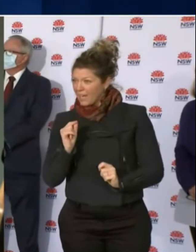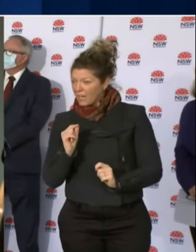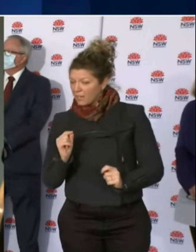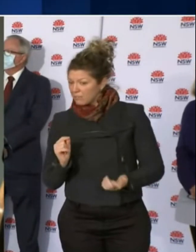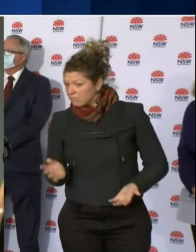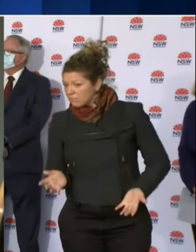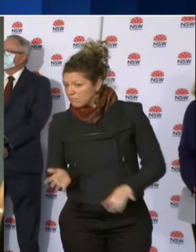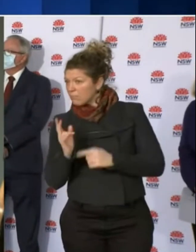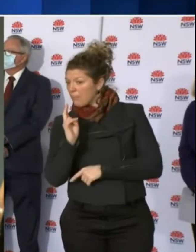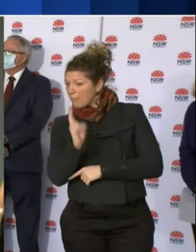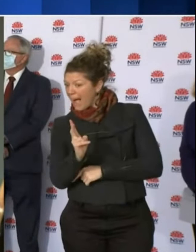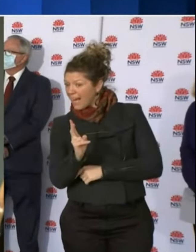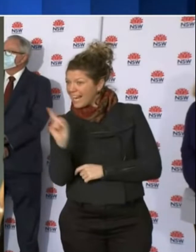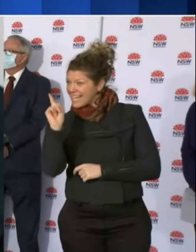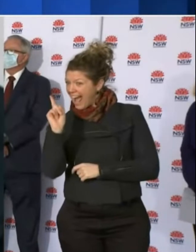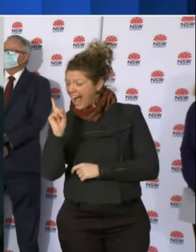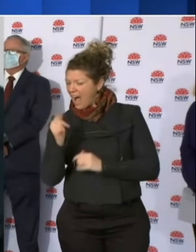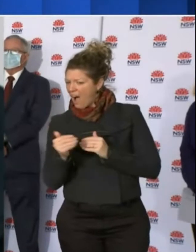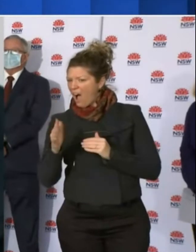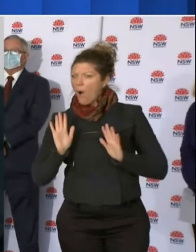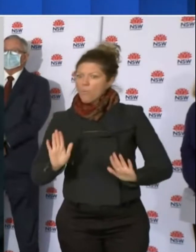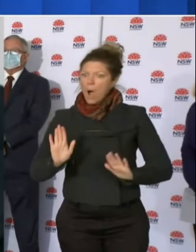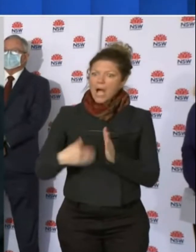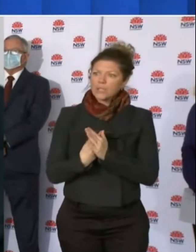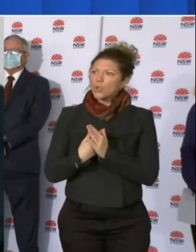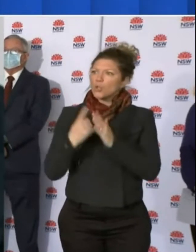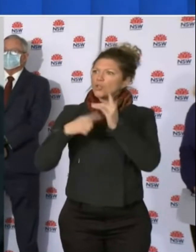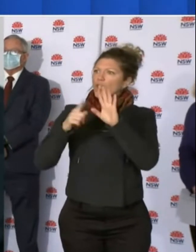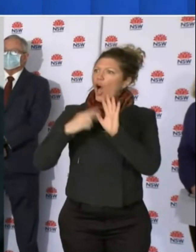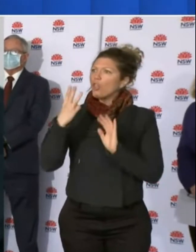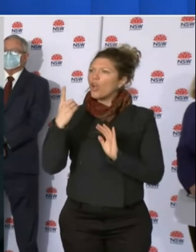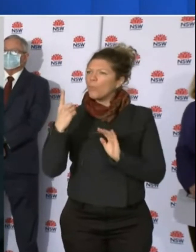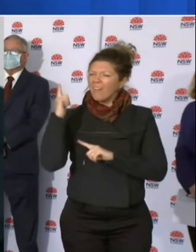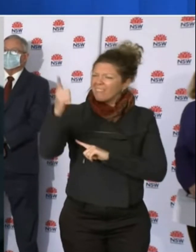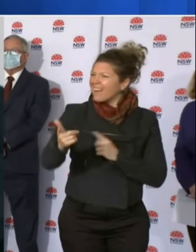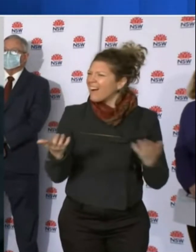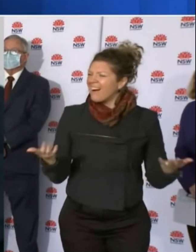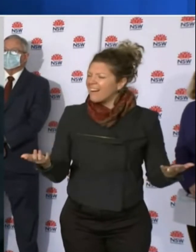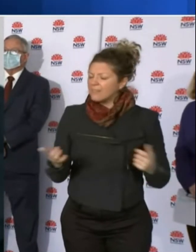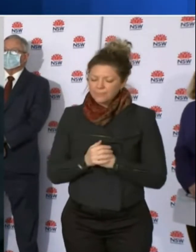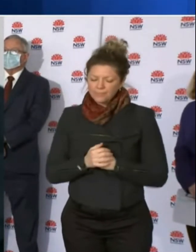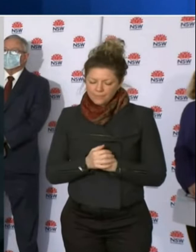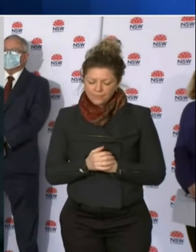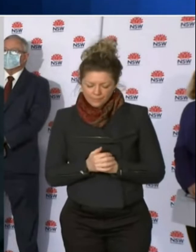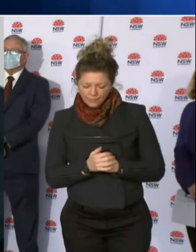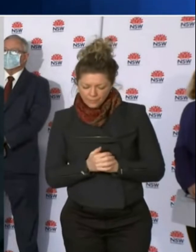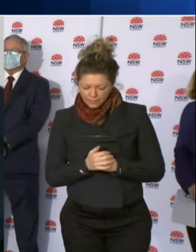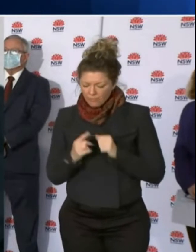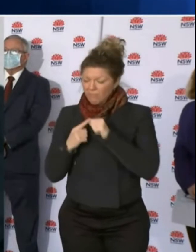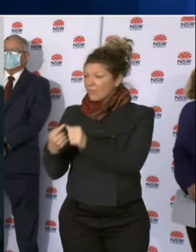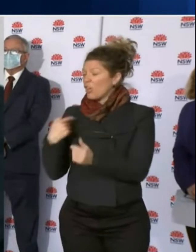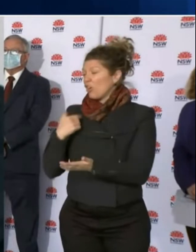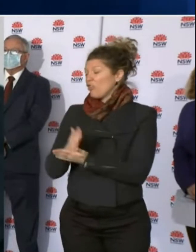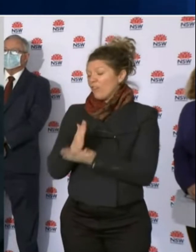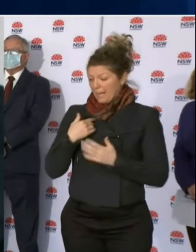way before July 30? Oh, look, we're wanting to make sure that industry is well supported in having